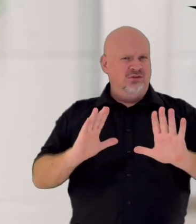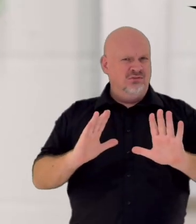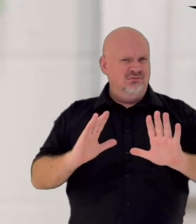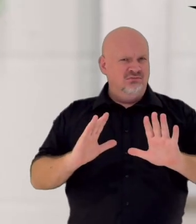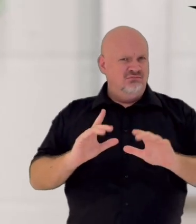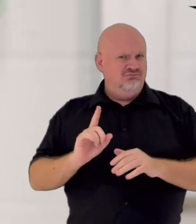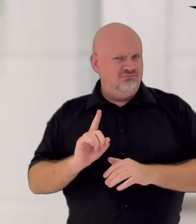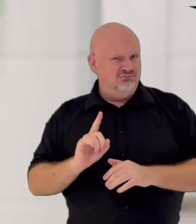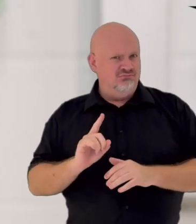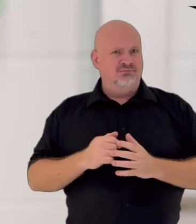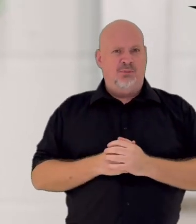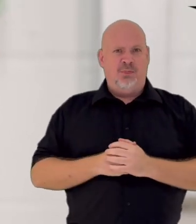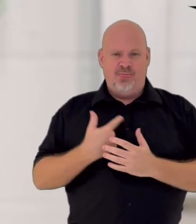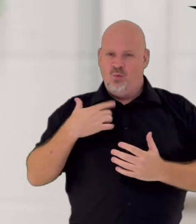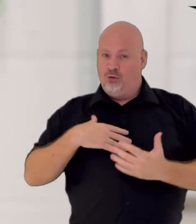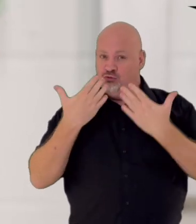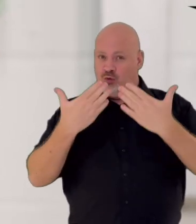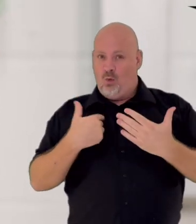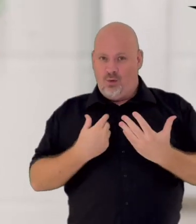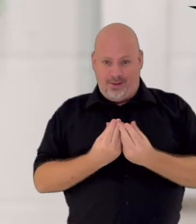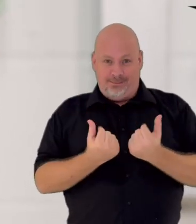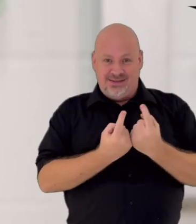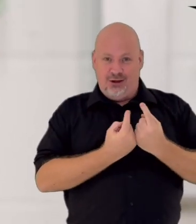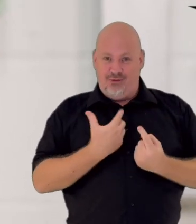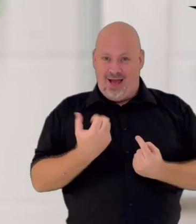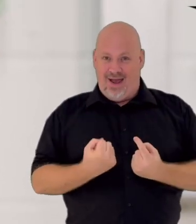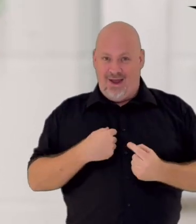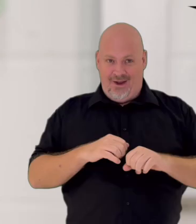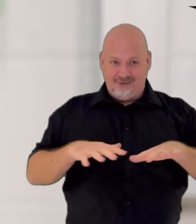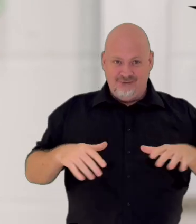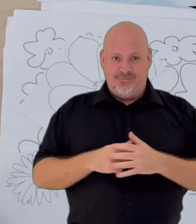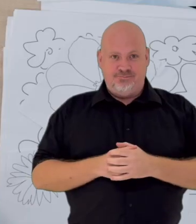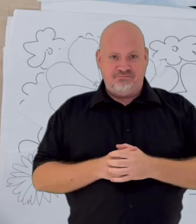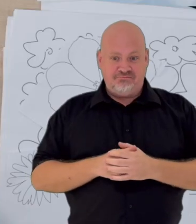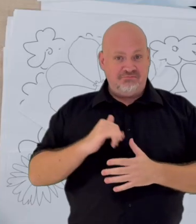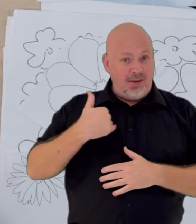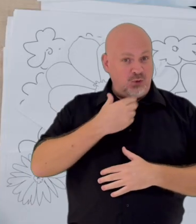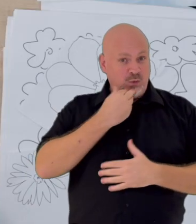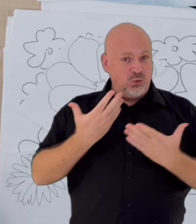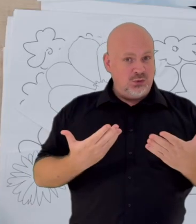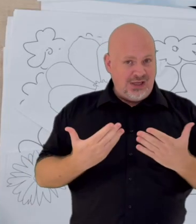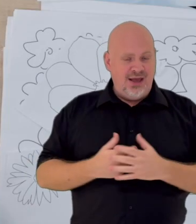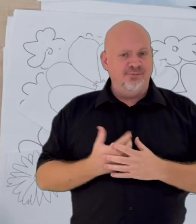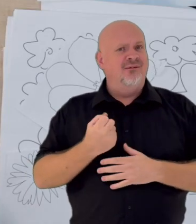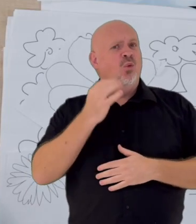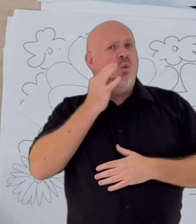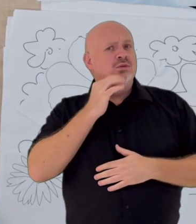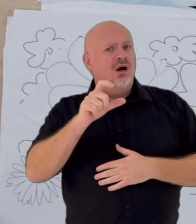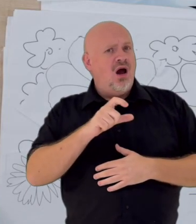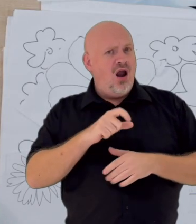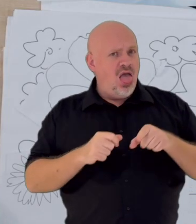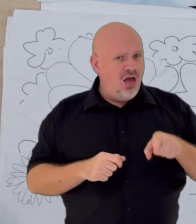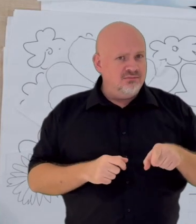first, I want to show you all the materials that I've got out, what I might use today. So we've got some watercolours,